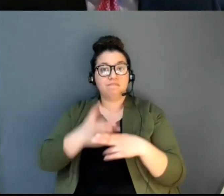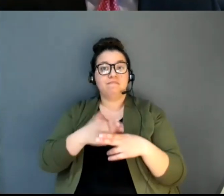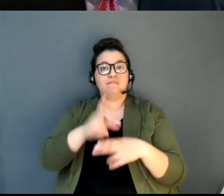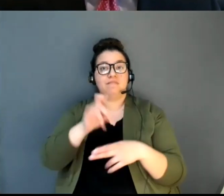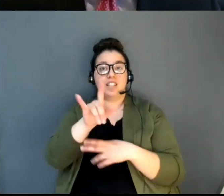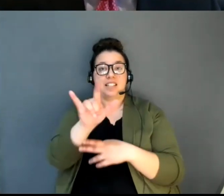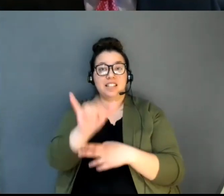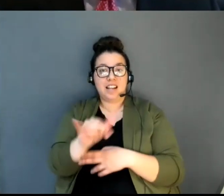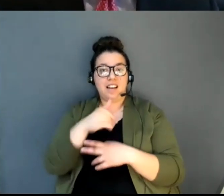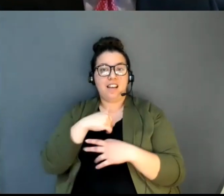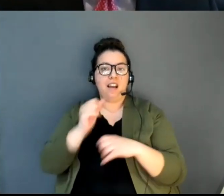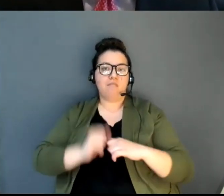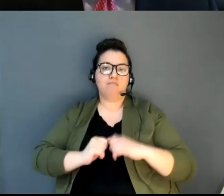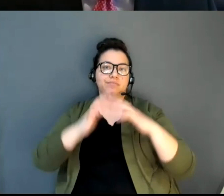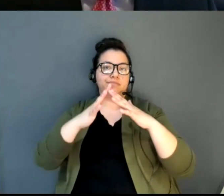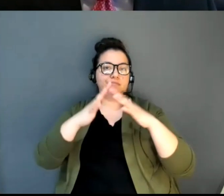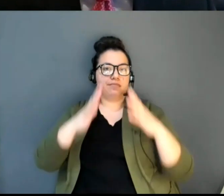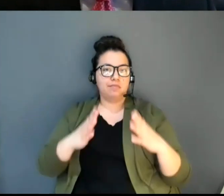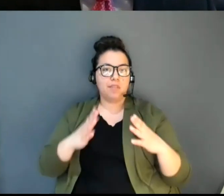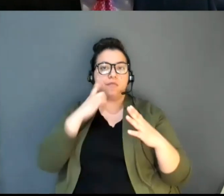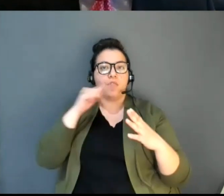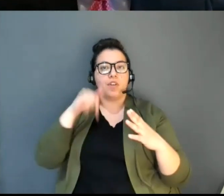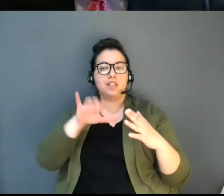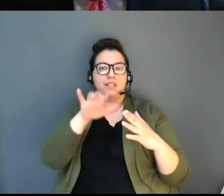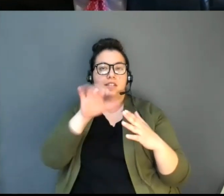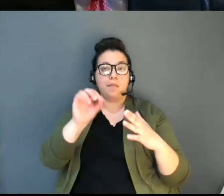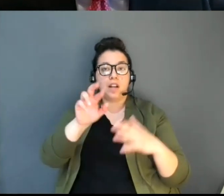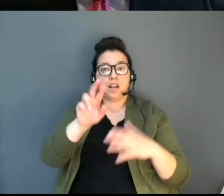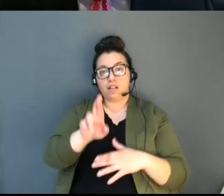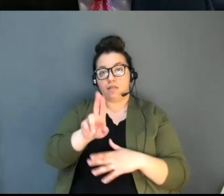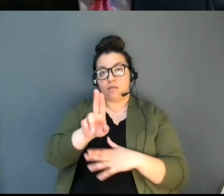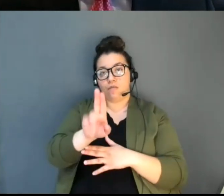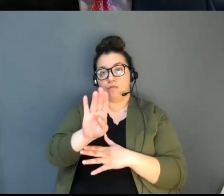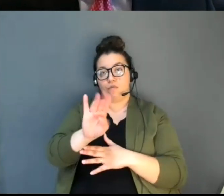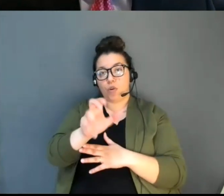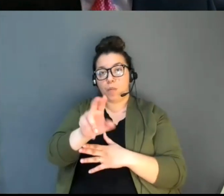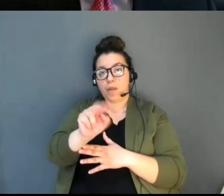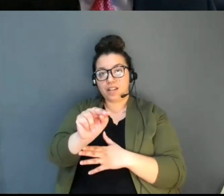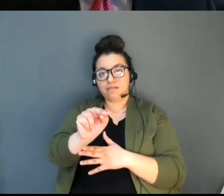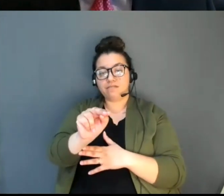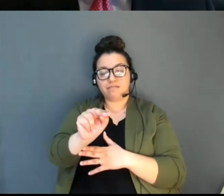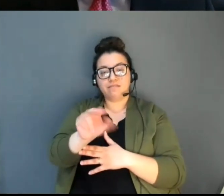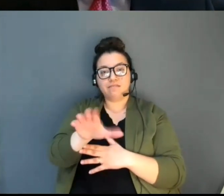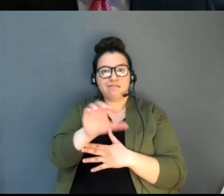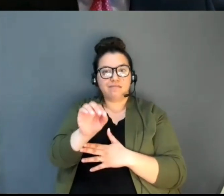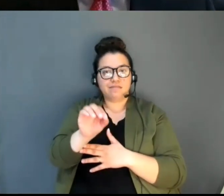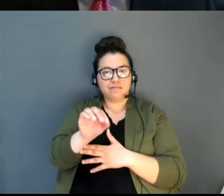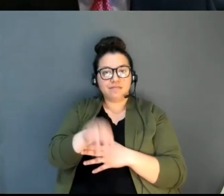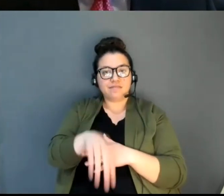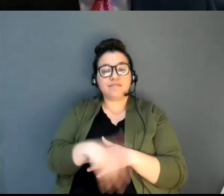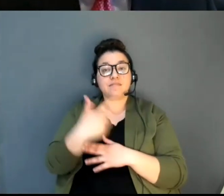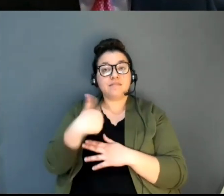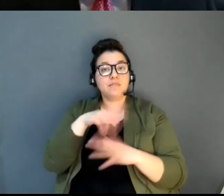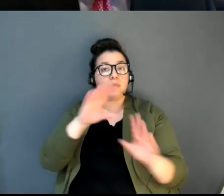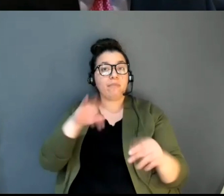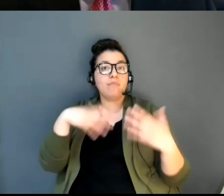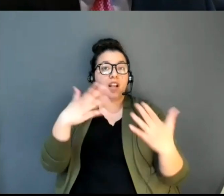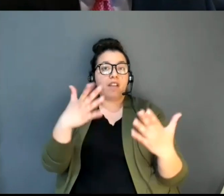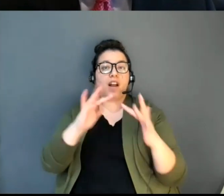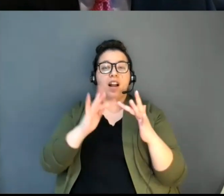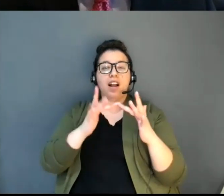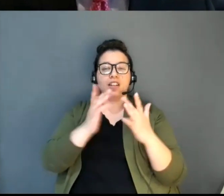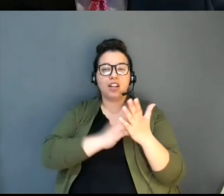I'm the founder of our company, which is Rubin, R-U-B-I-N. And we provide an online curriculum